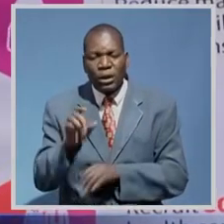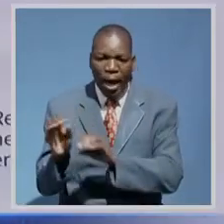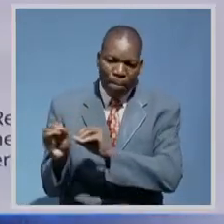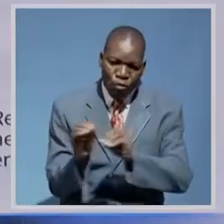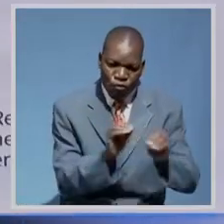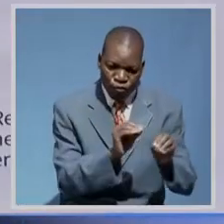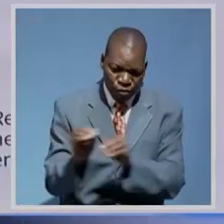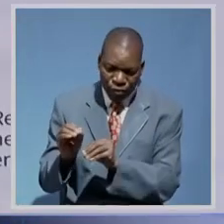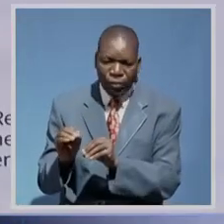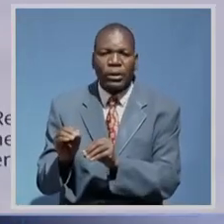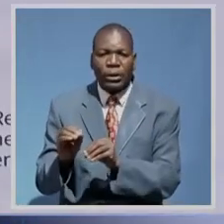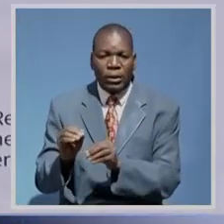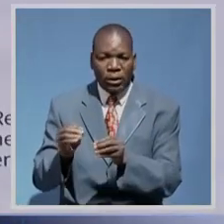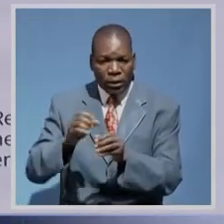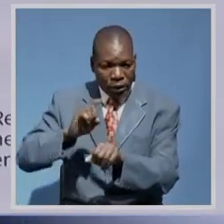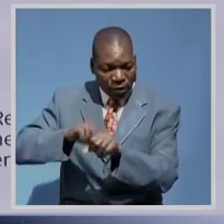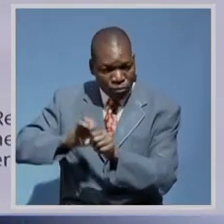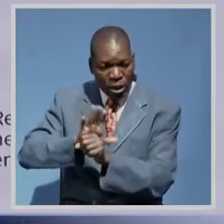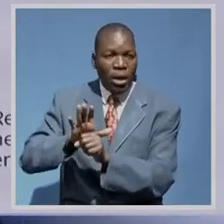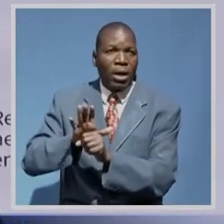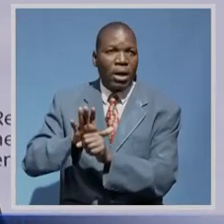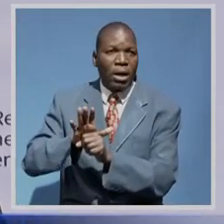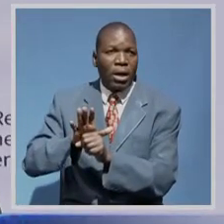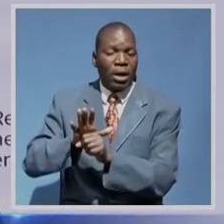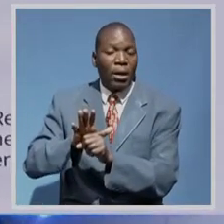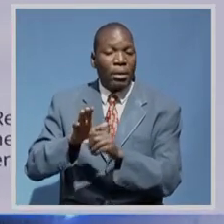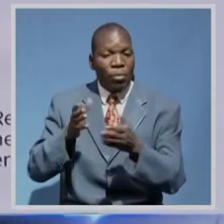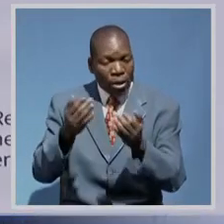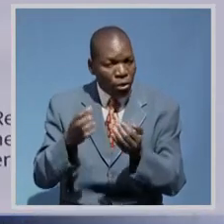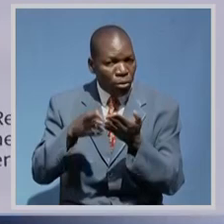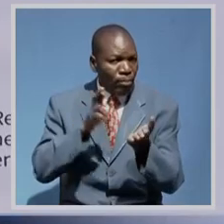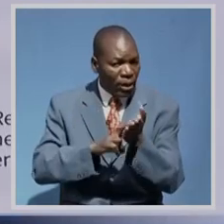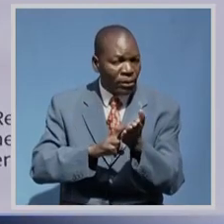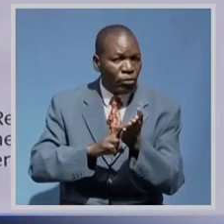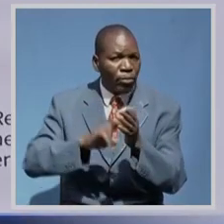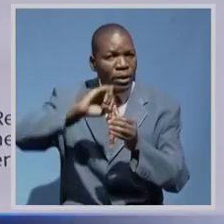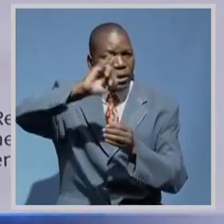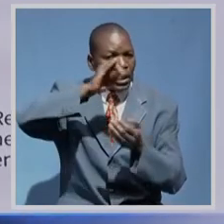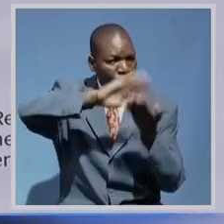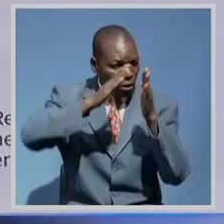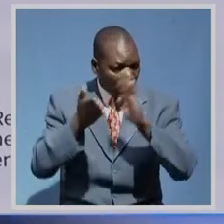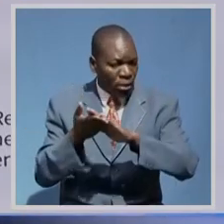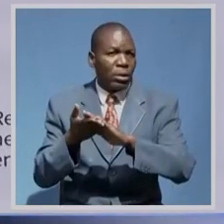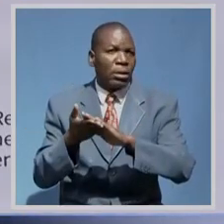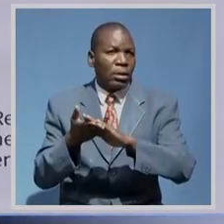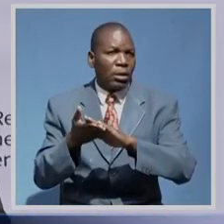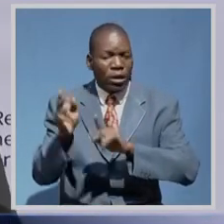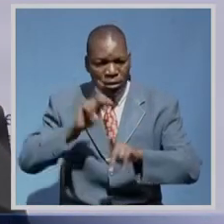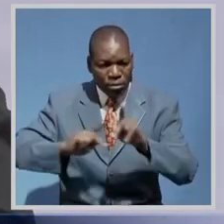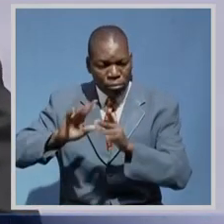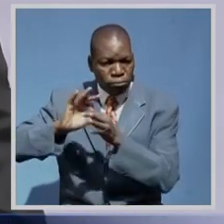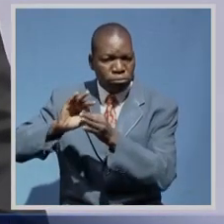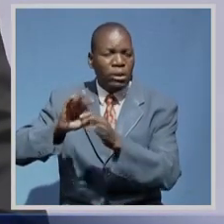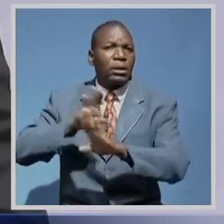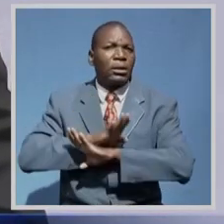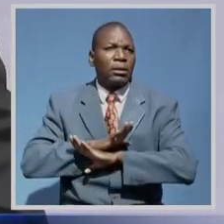pandemic. I also wish to report to you that I have been given a mandate by Jerusalem to be able to keep a watchful eye on the events in Zion and